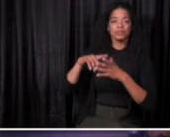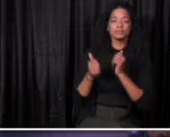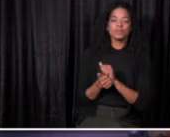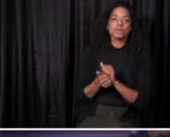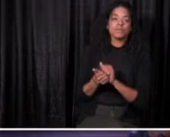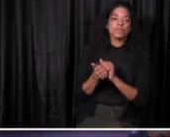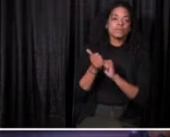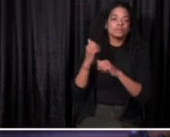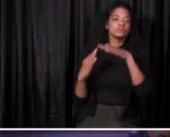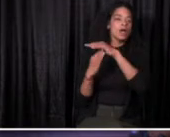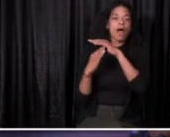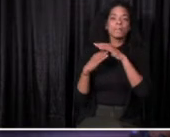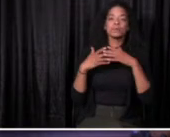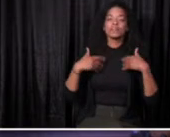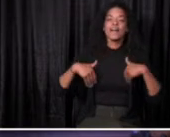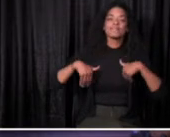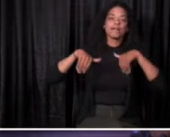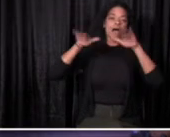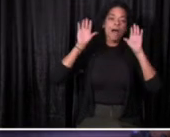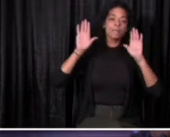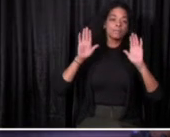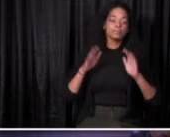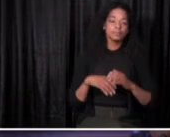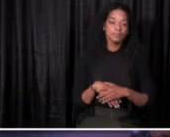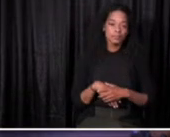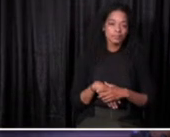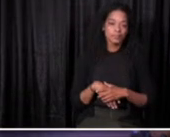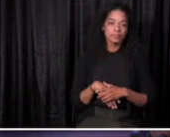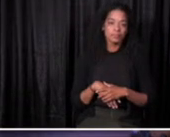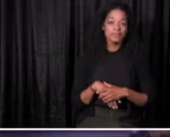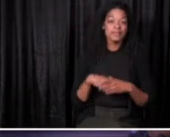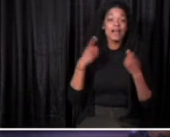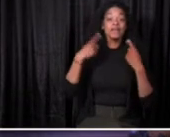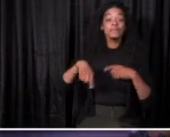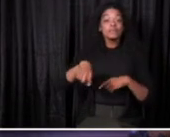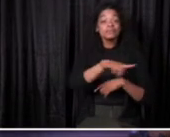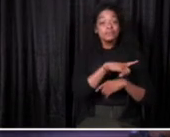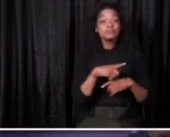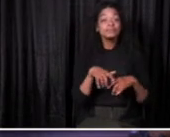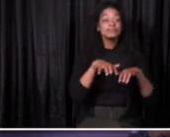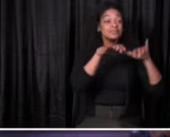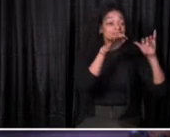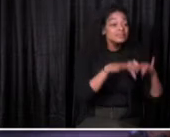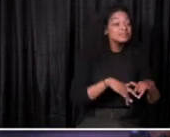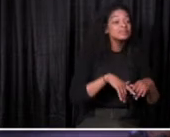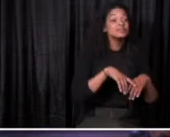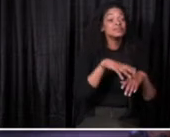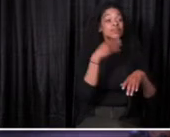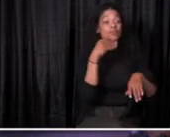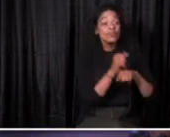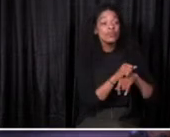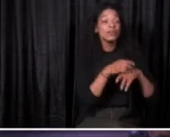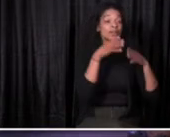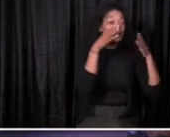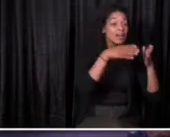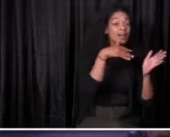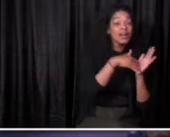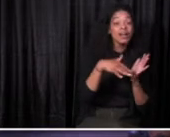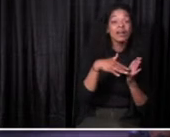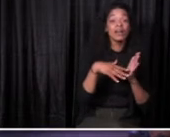all. When you were writing that paper, when you were stuck behind the computer doing